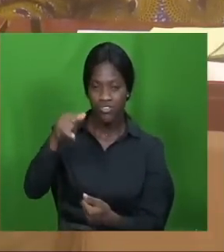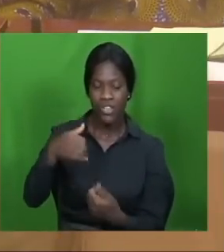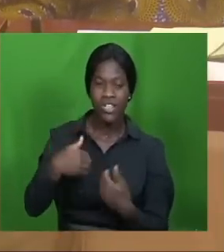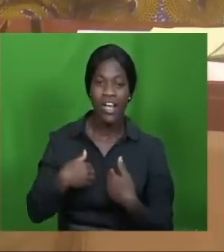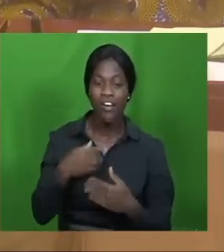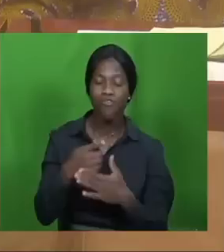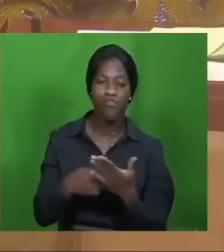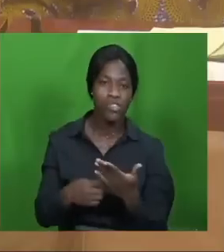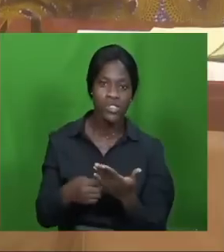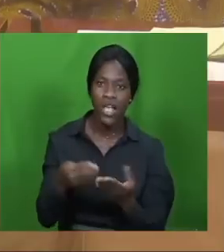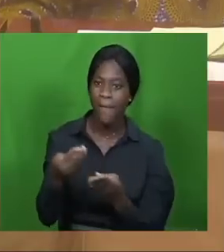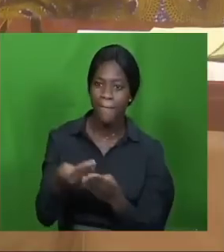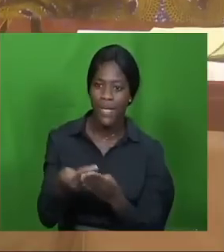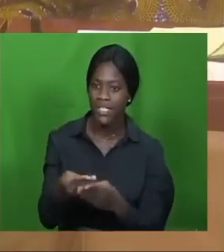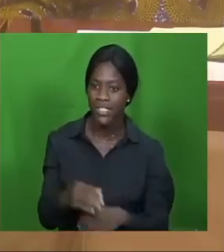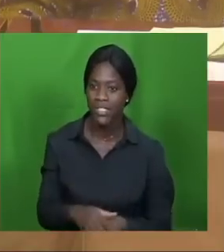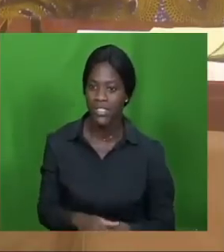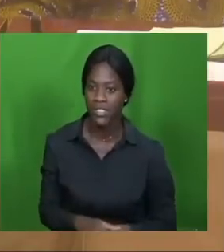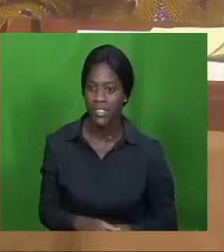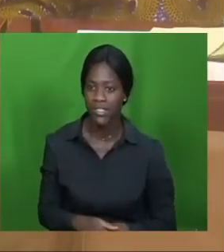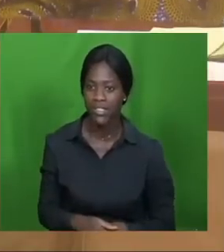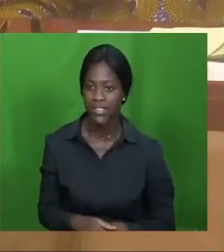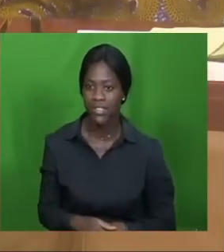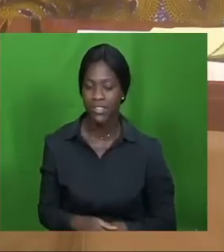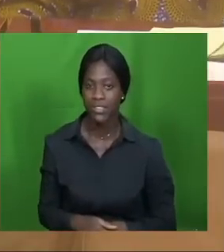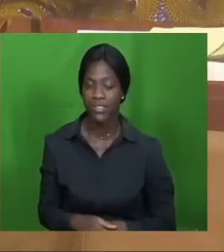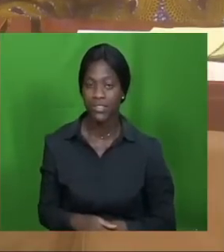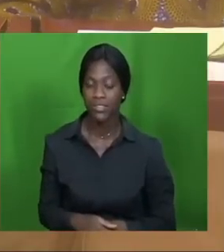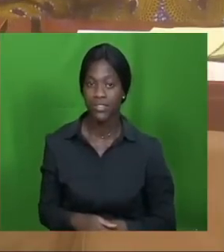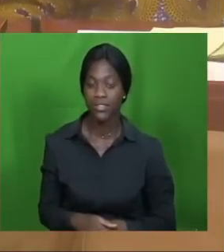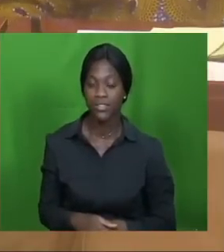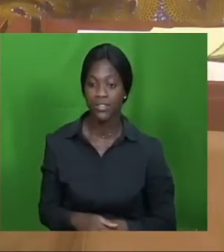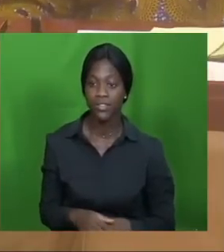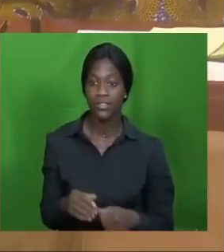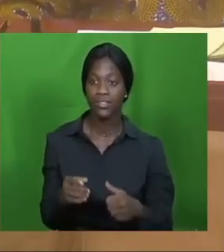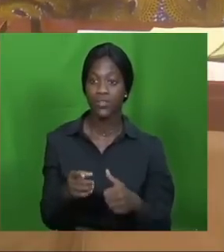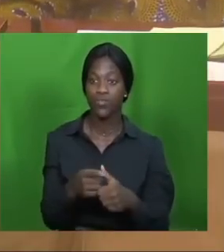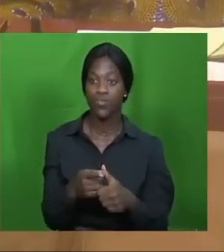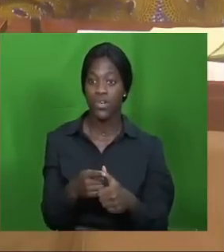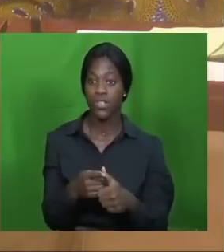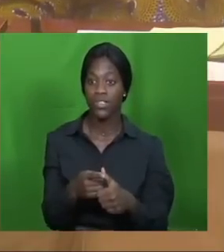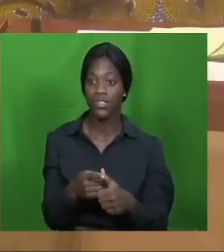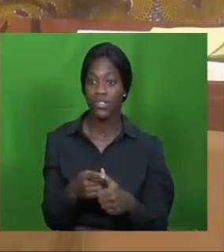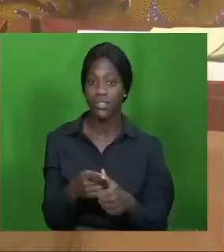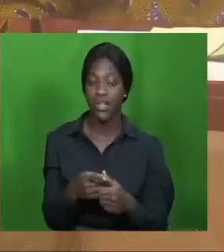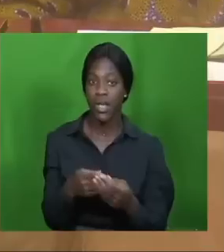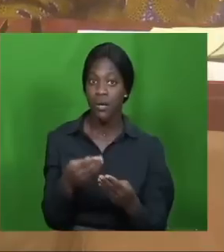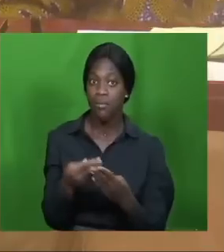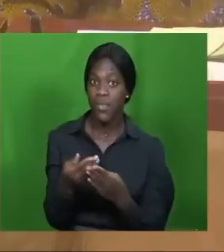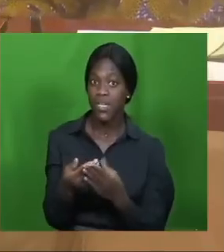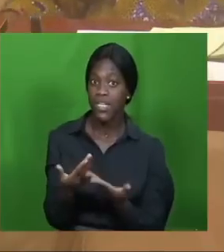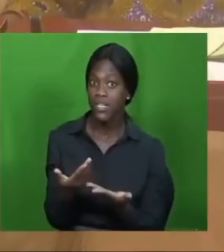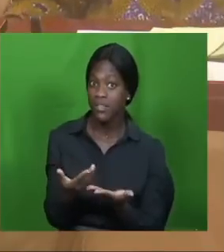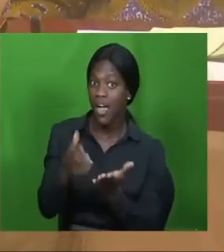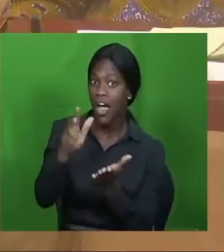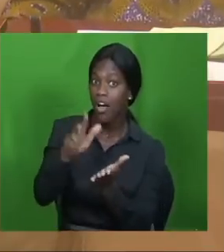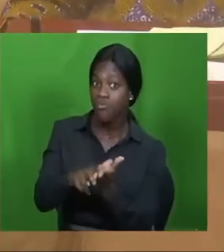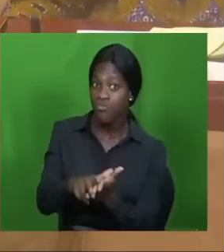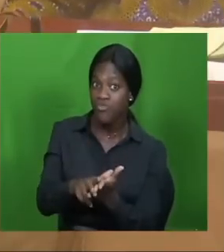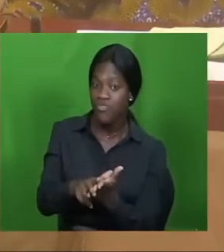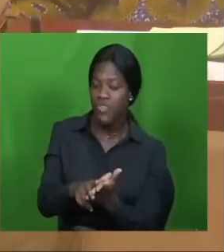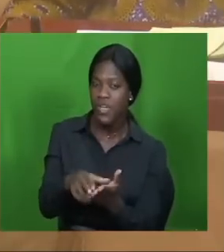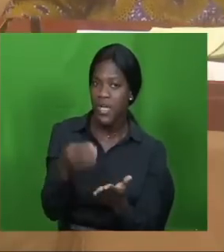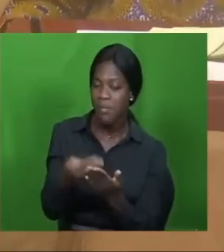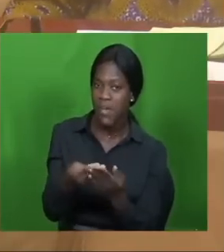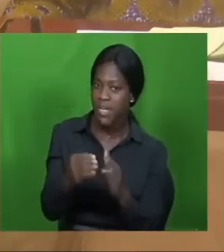It is of twin character. One, the amounts that are even approved and the releases.